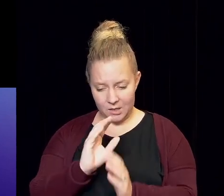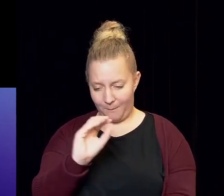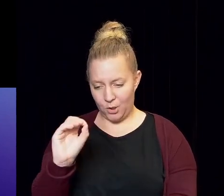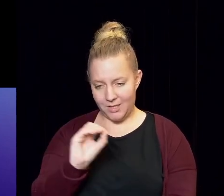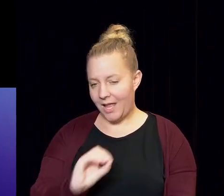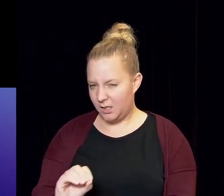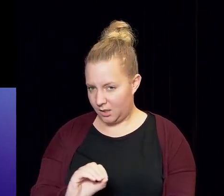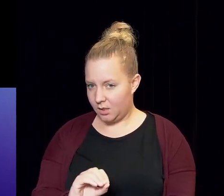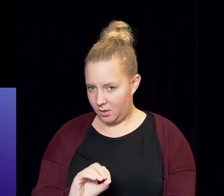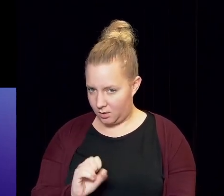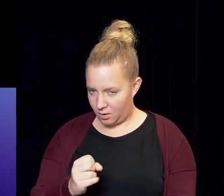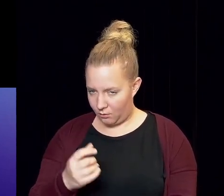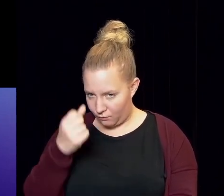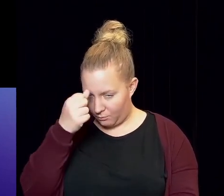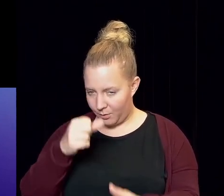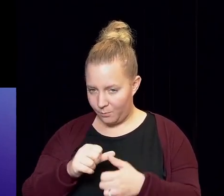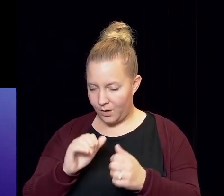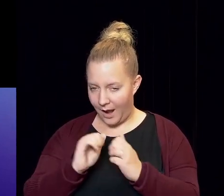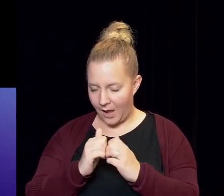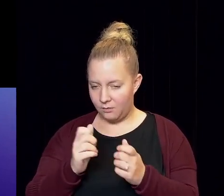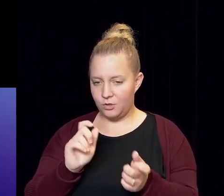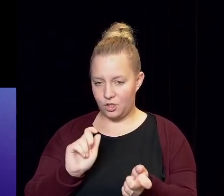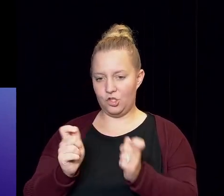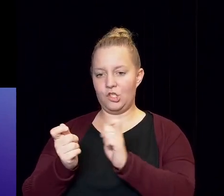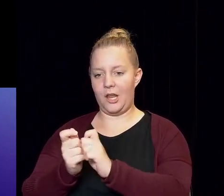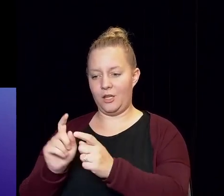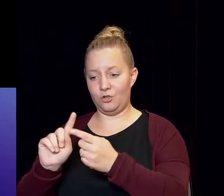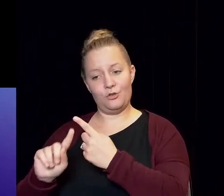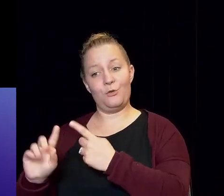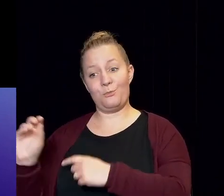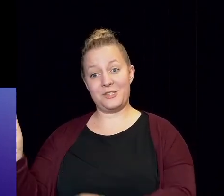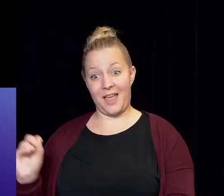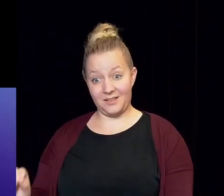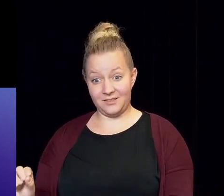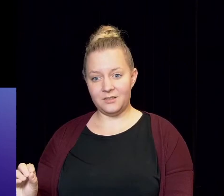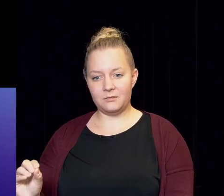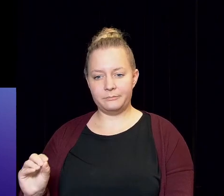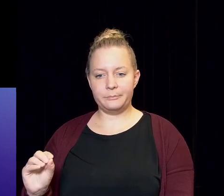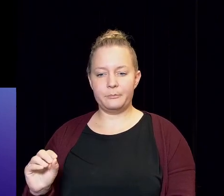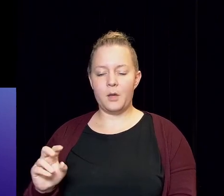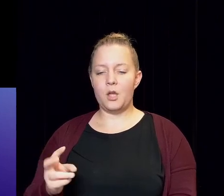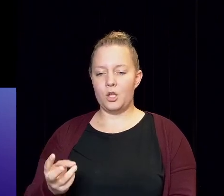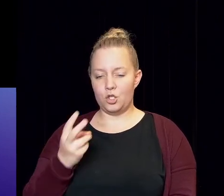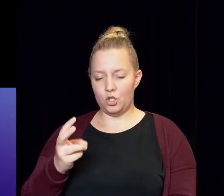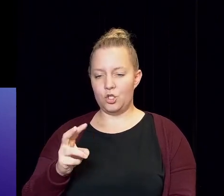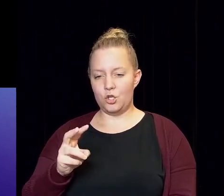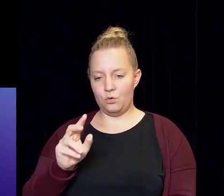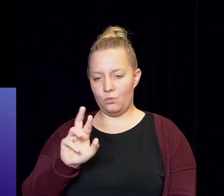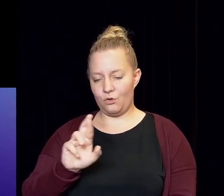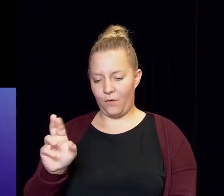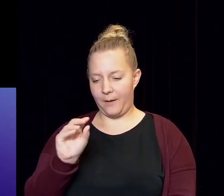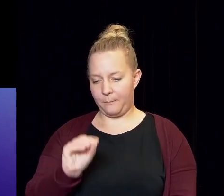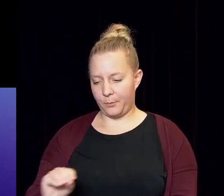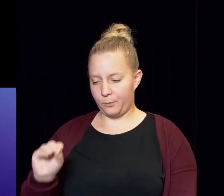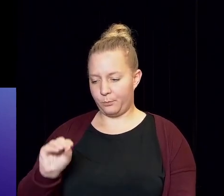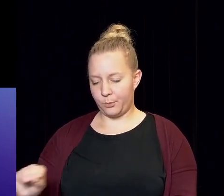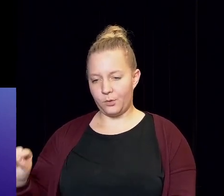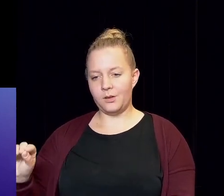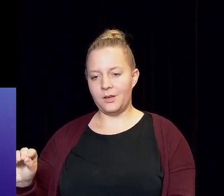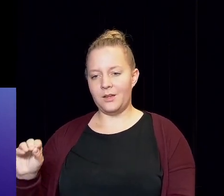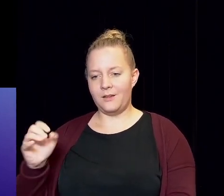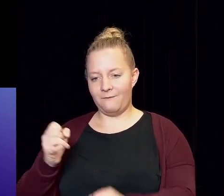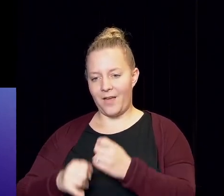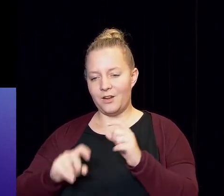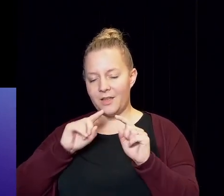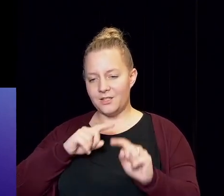percent. So do you remember how to change that percent, decimal to a percent? You just make two hops to the right. So my final